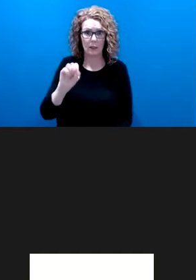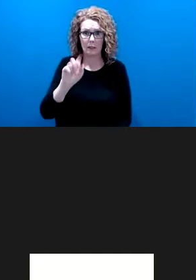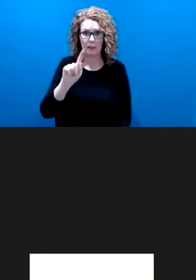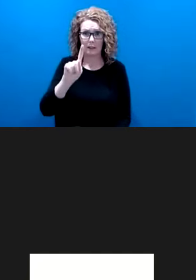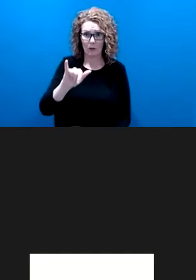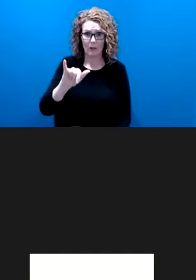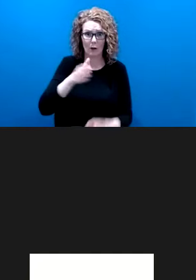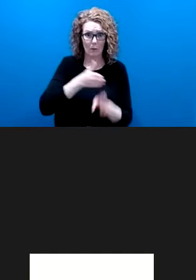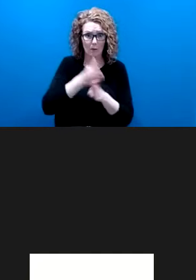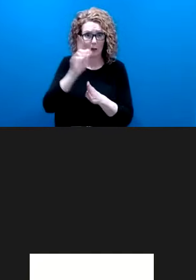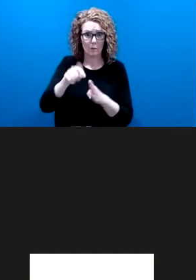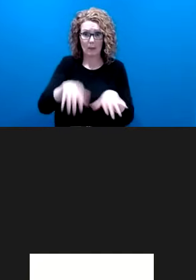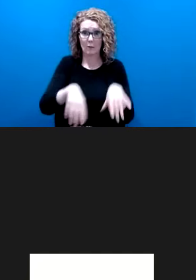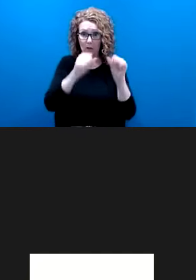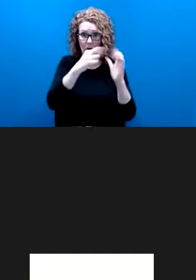in July